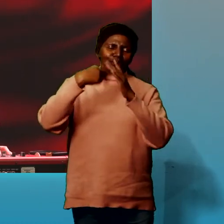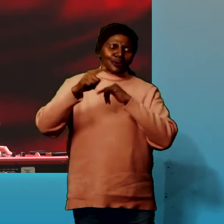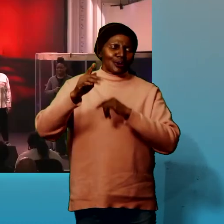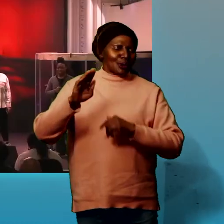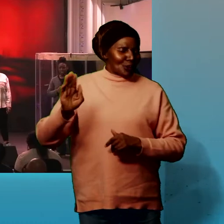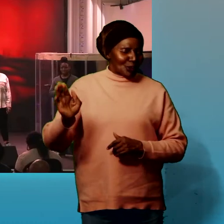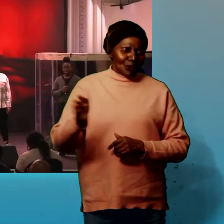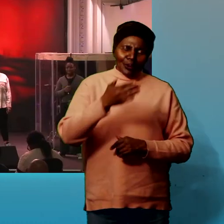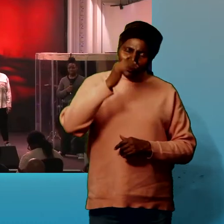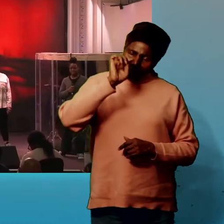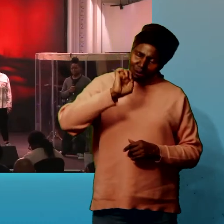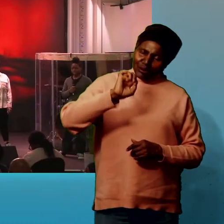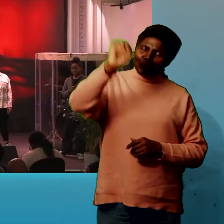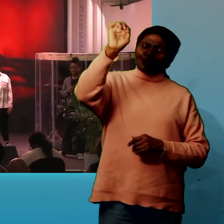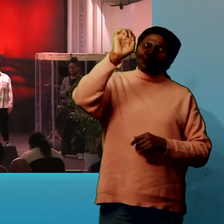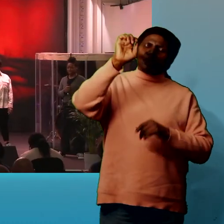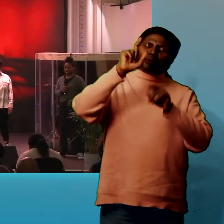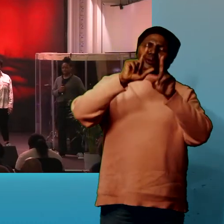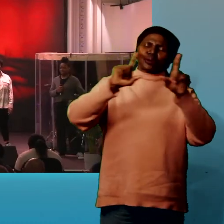Belongs to